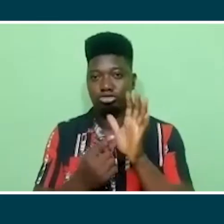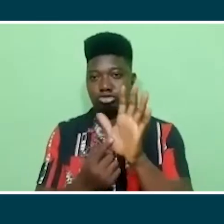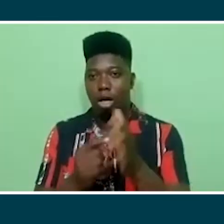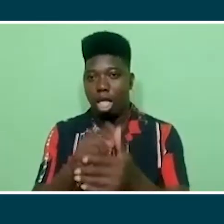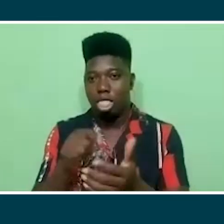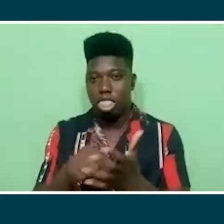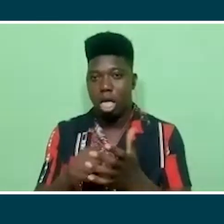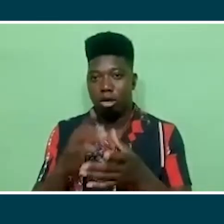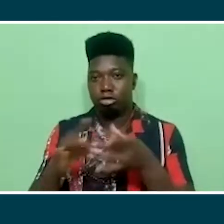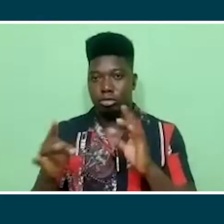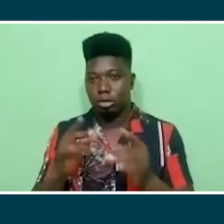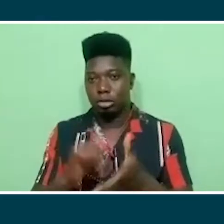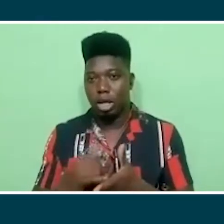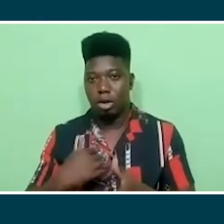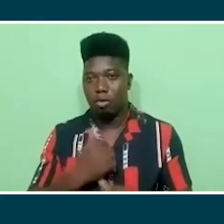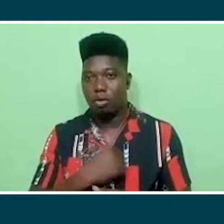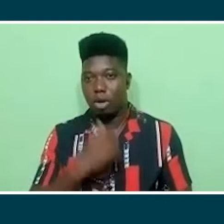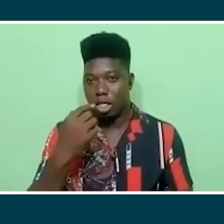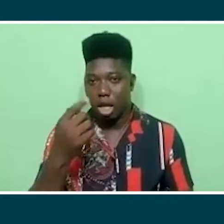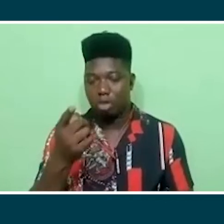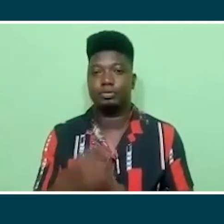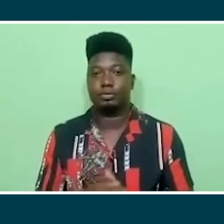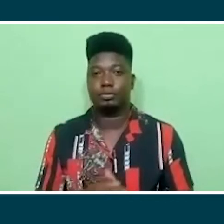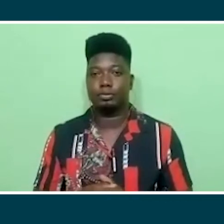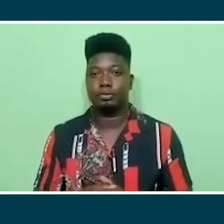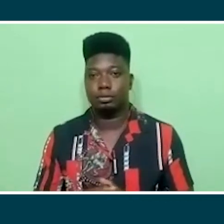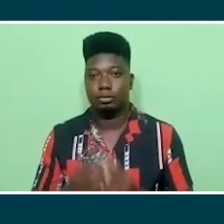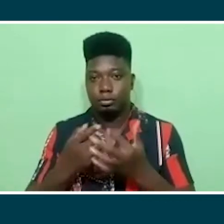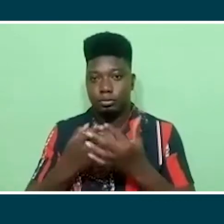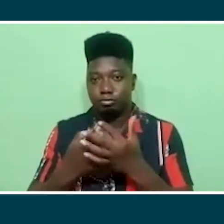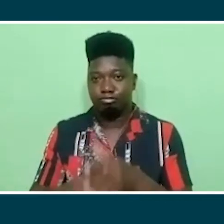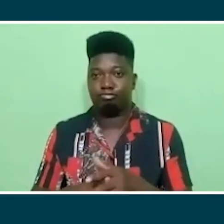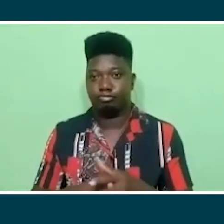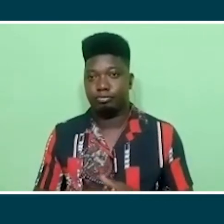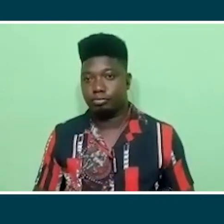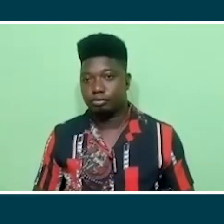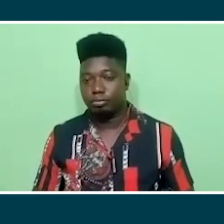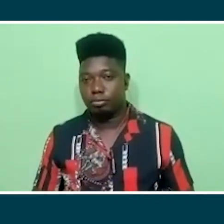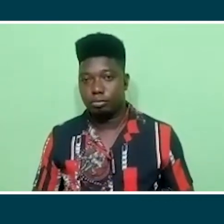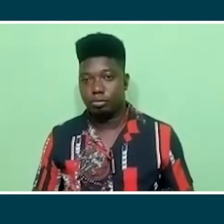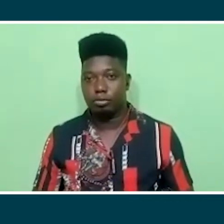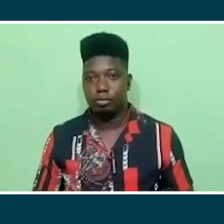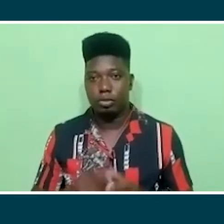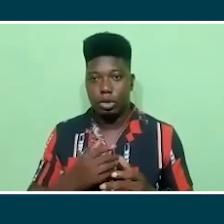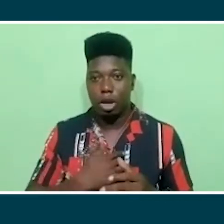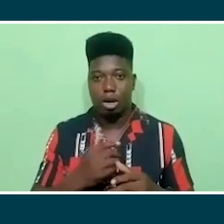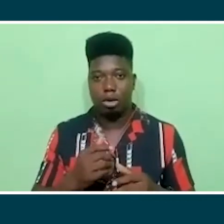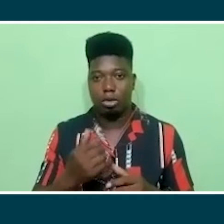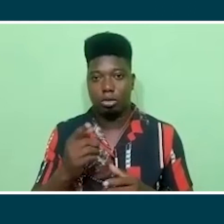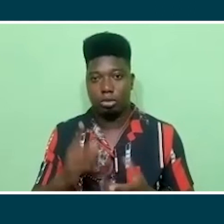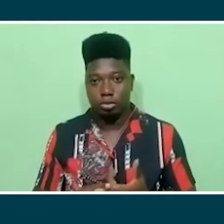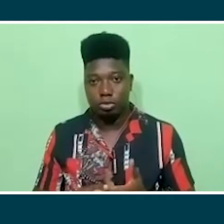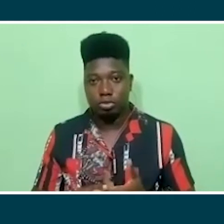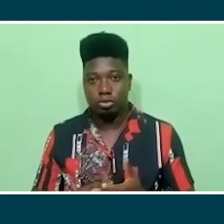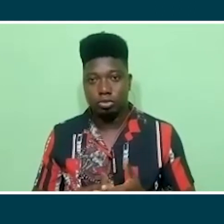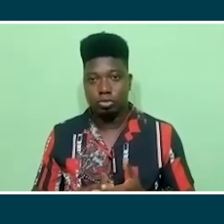You started to walk us through some of the history of comic books. How does misogyny culture get woven